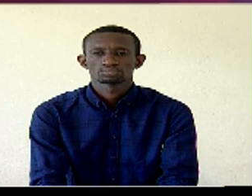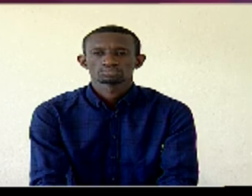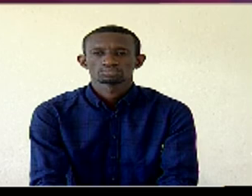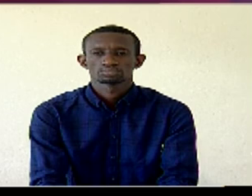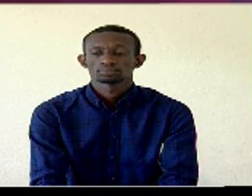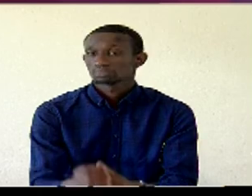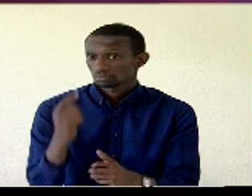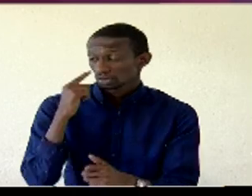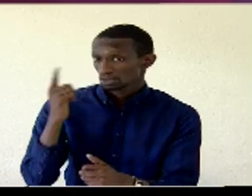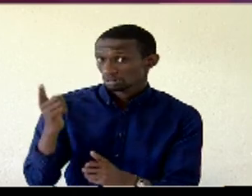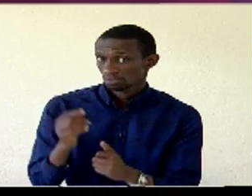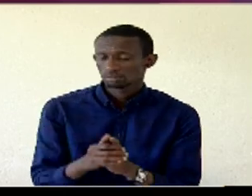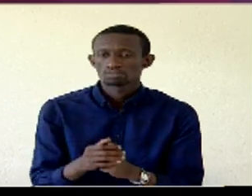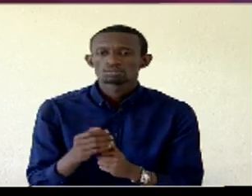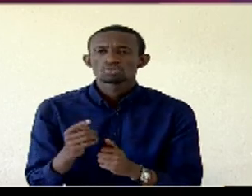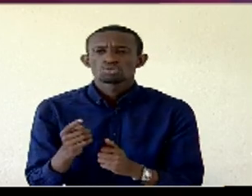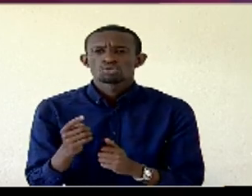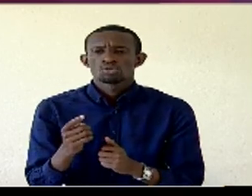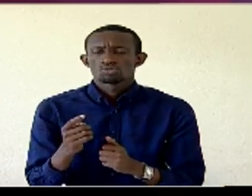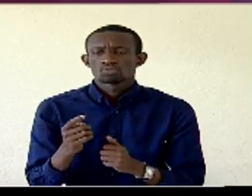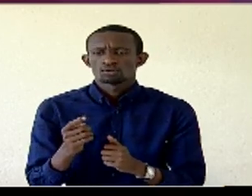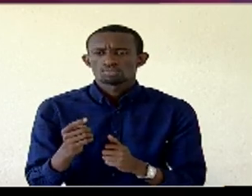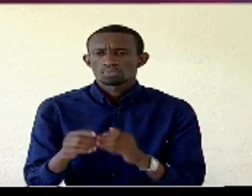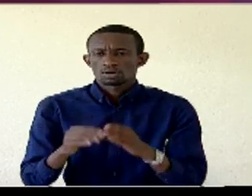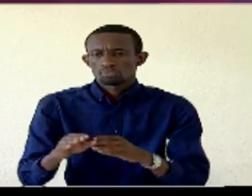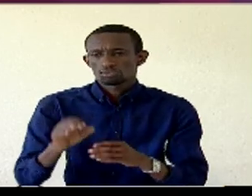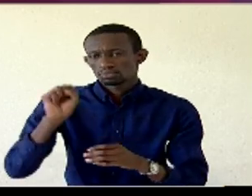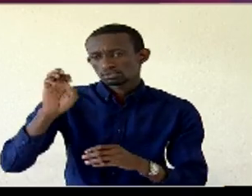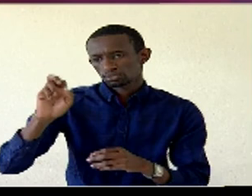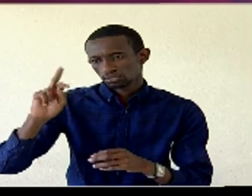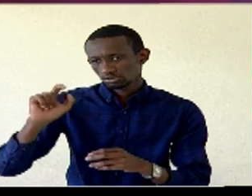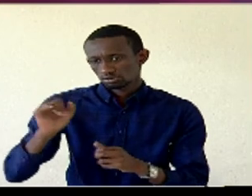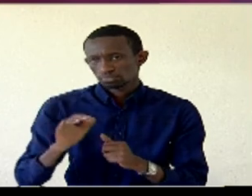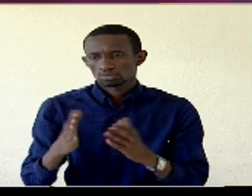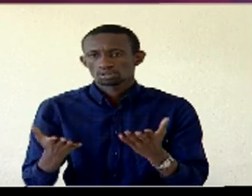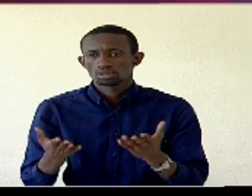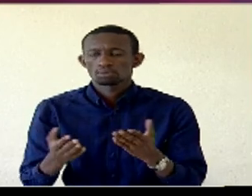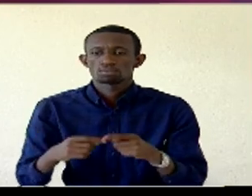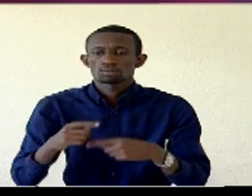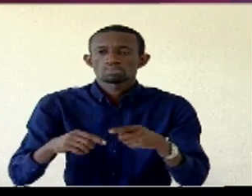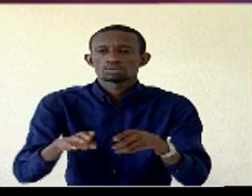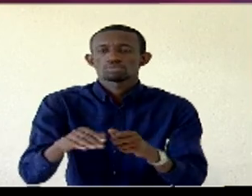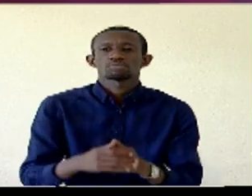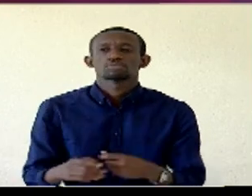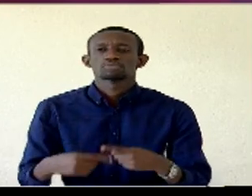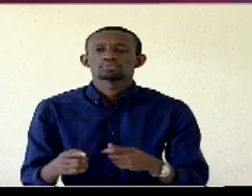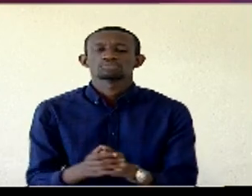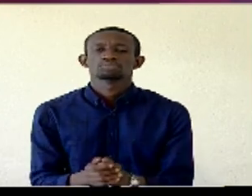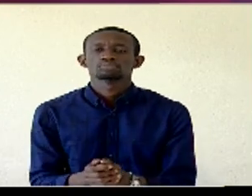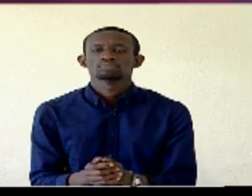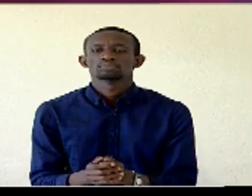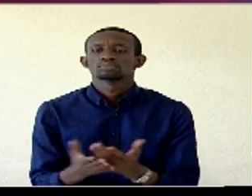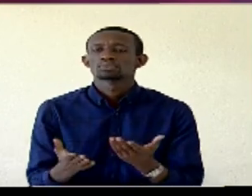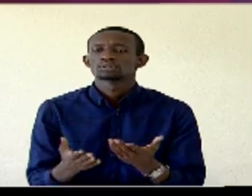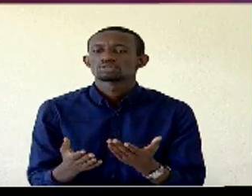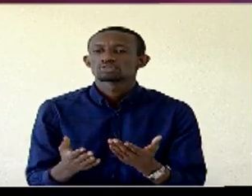So with this, let's wrap this up with a section of mitosis and see how it rolls. We're only going to be playing from now up to